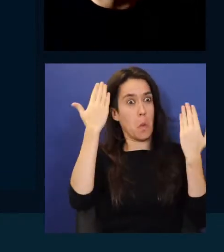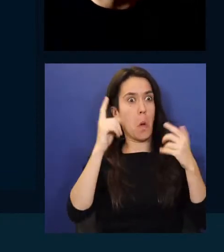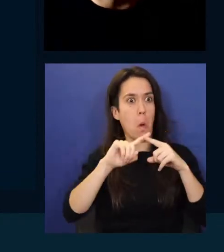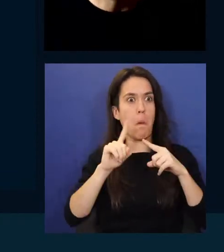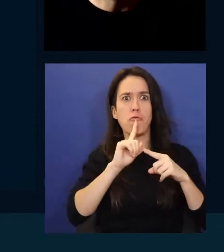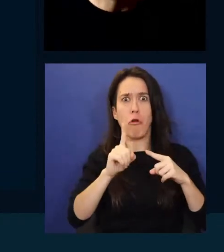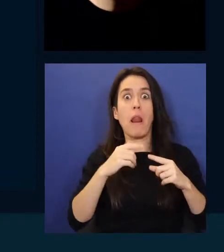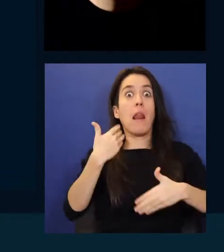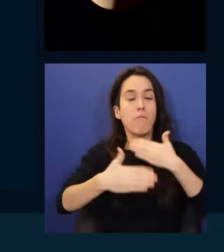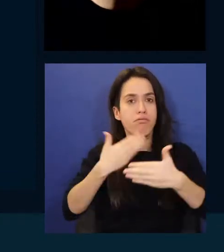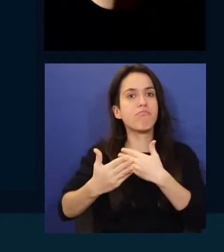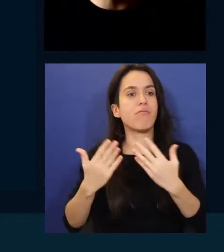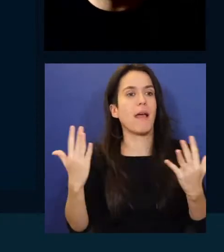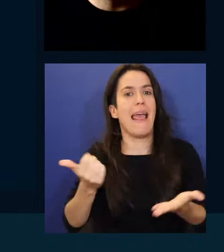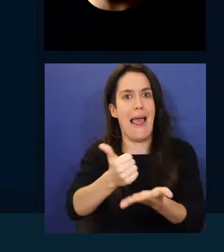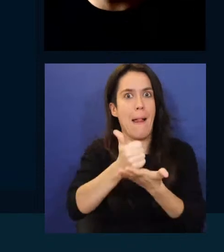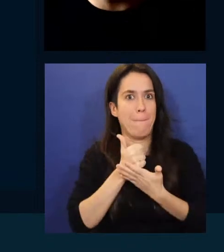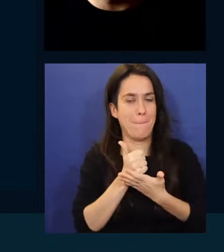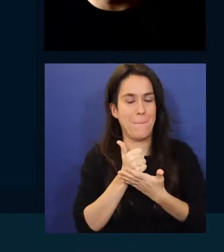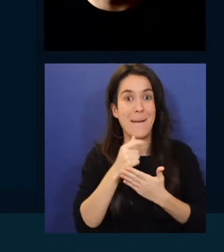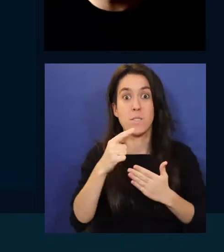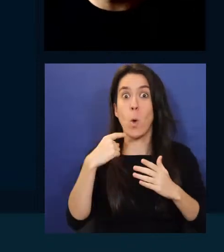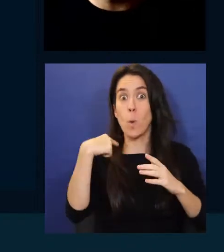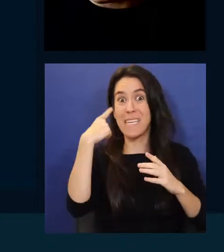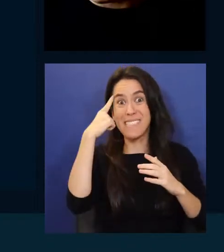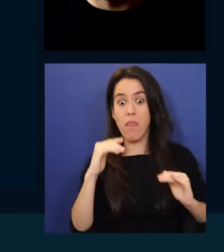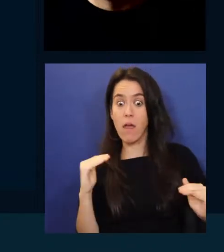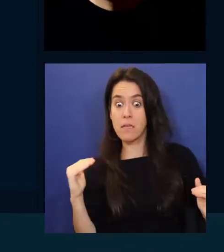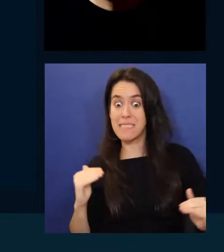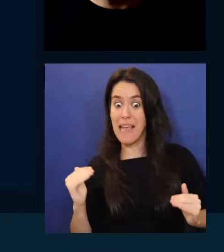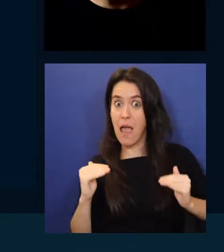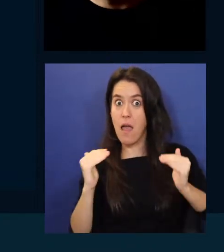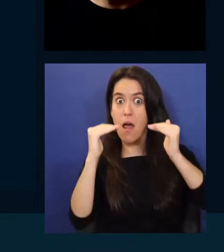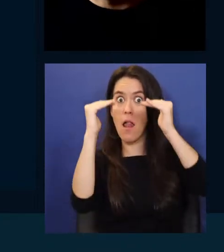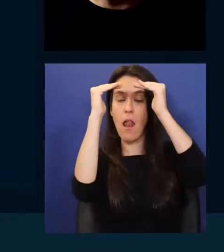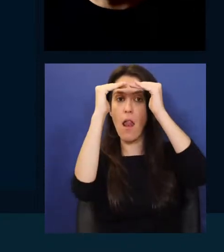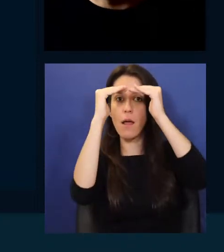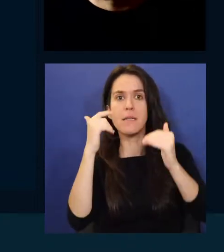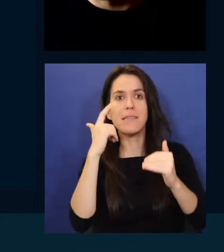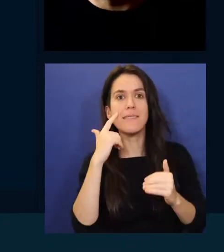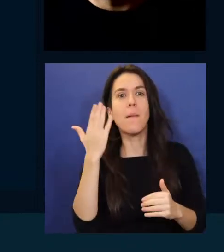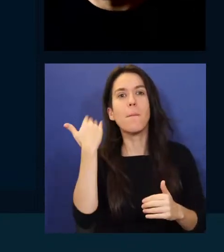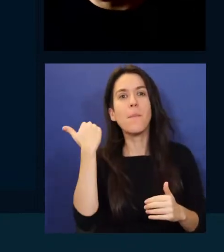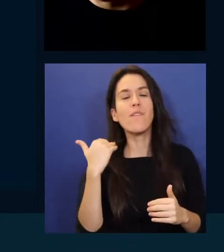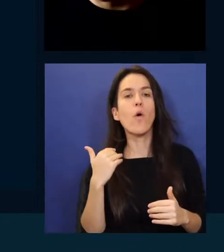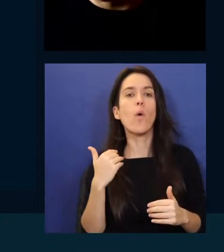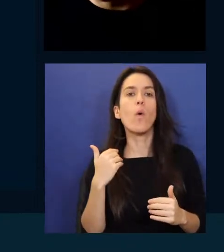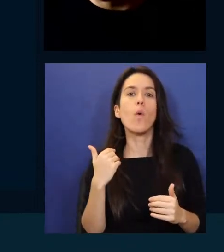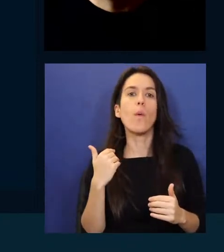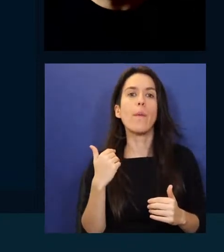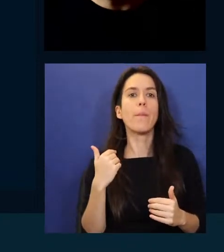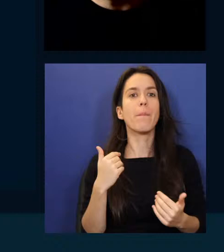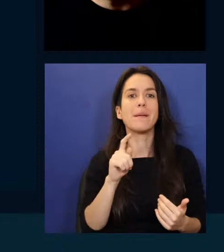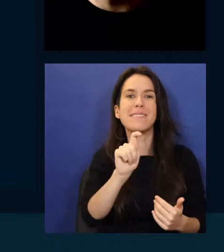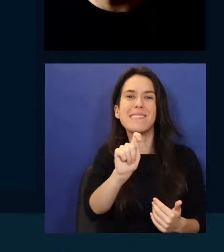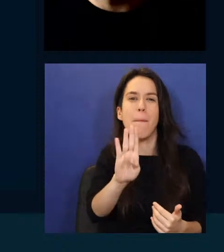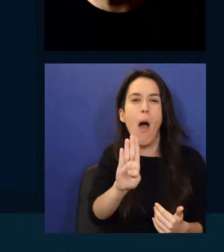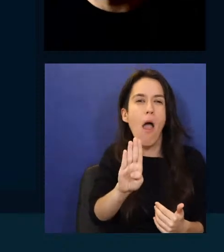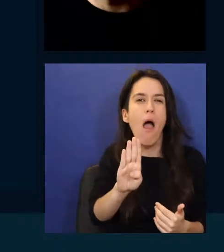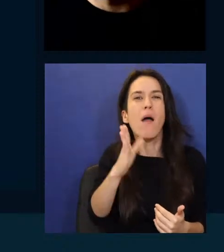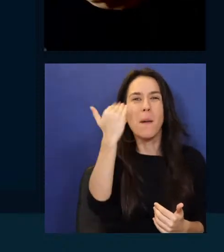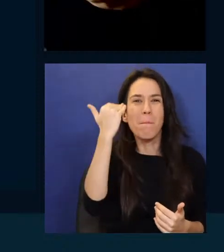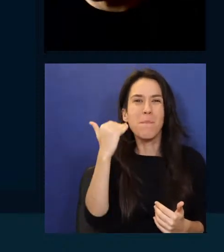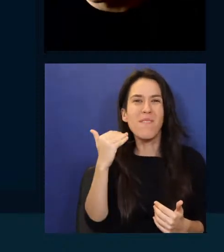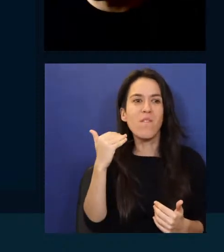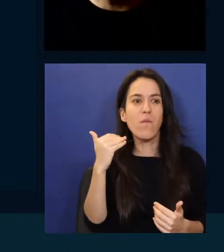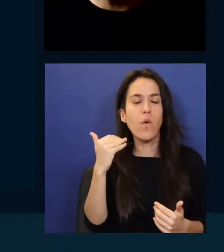obviously from a scale standpoint, we basically had, like petabytes, tens of petabytes as like the minimum data point.